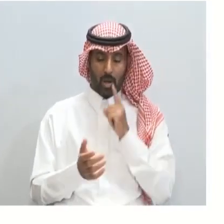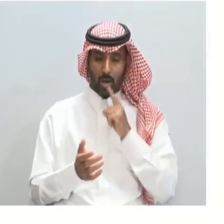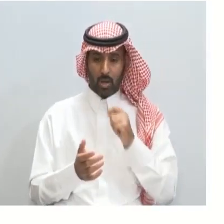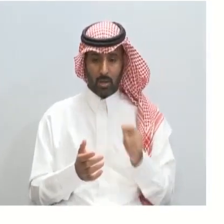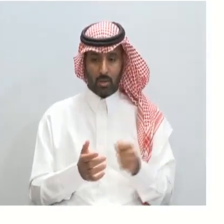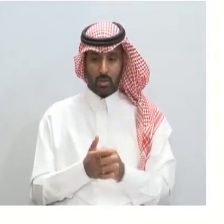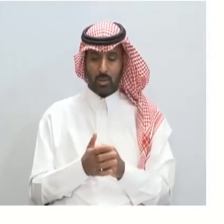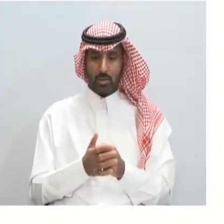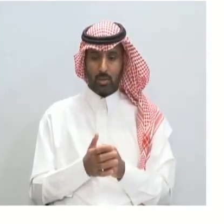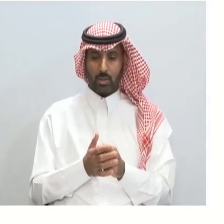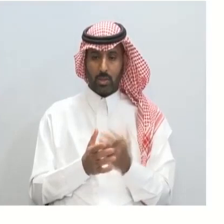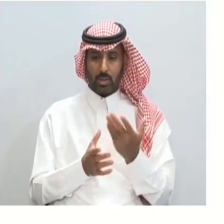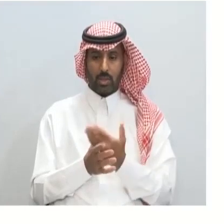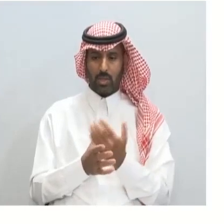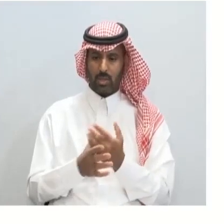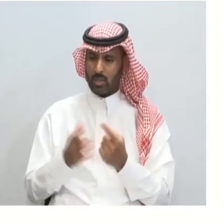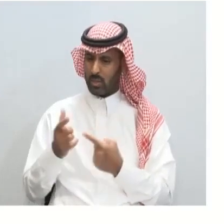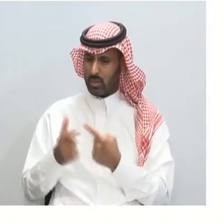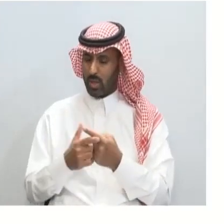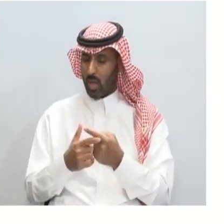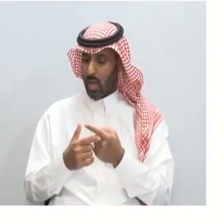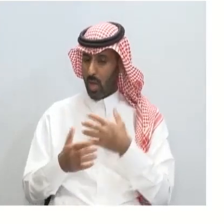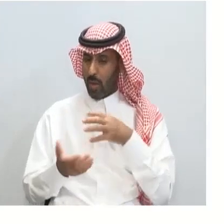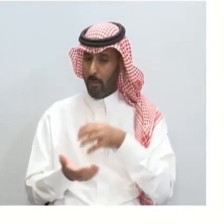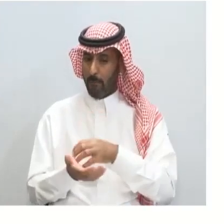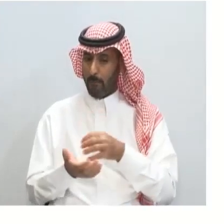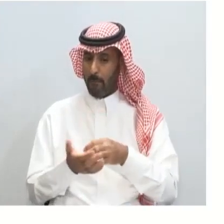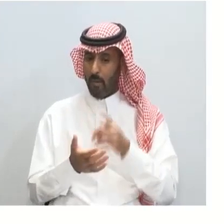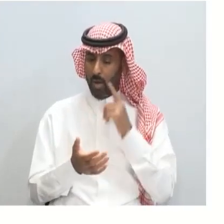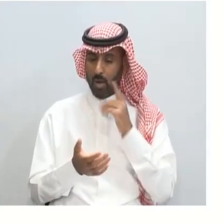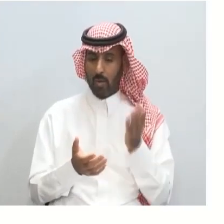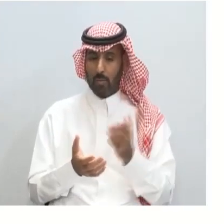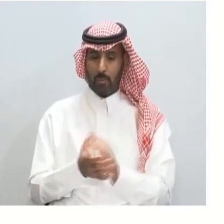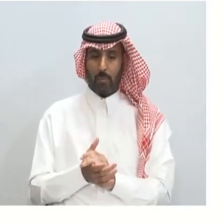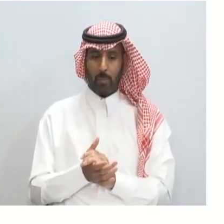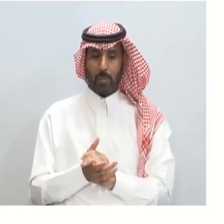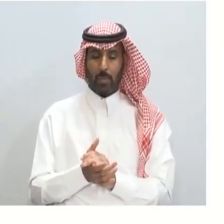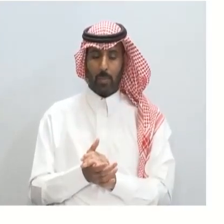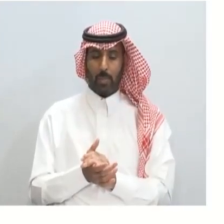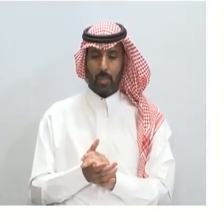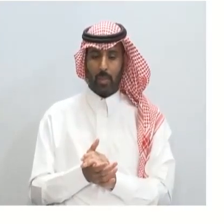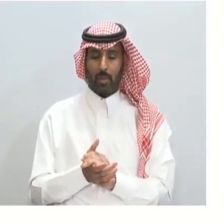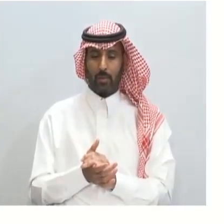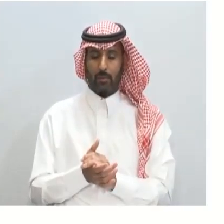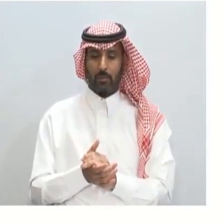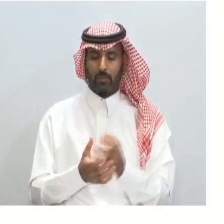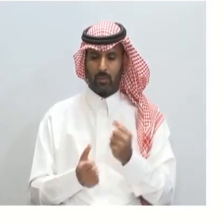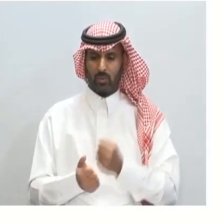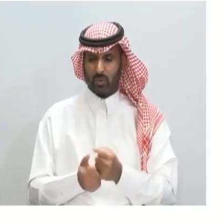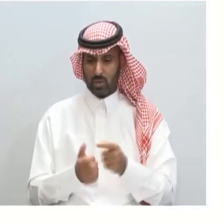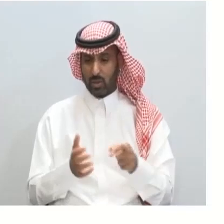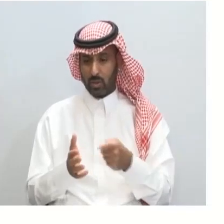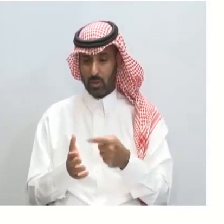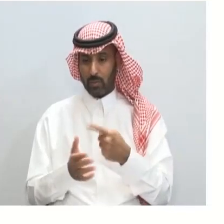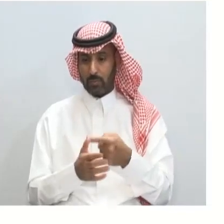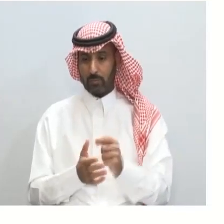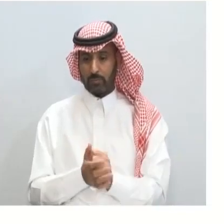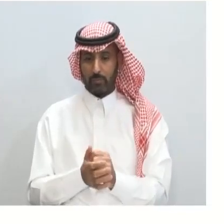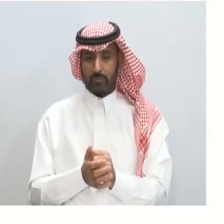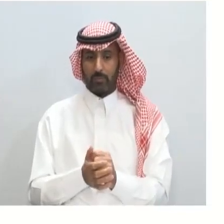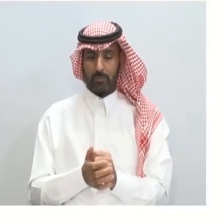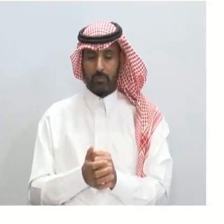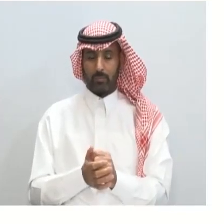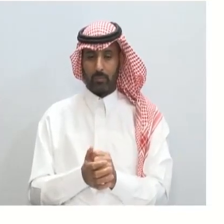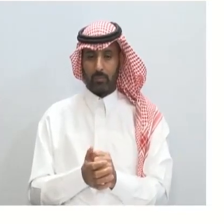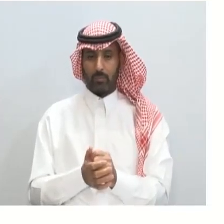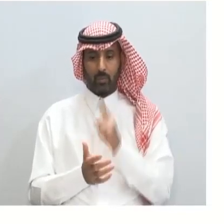makes calls about plays such as foul, fair, safe, or out. So